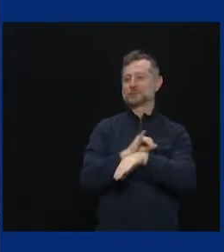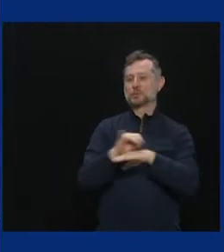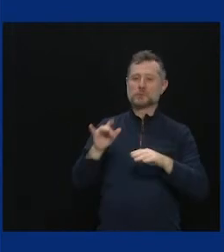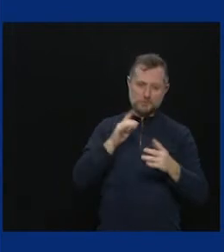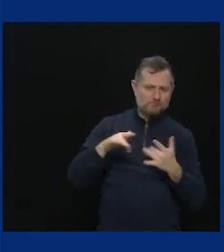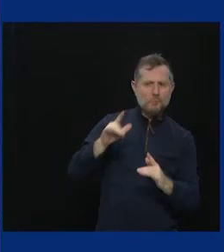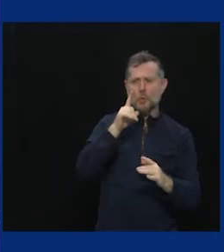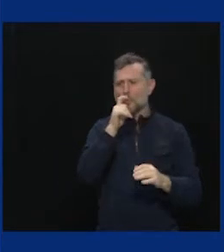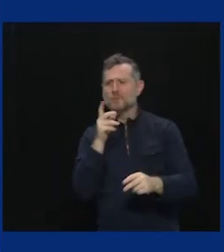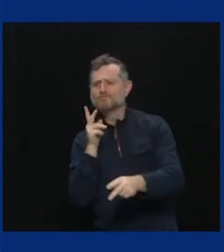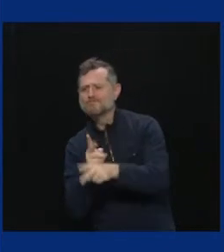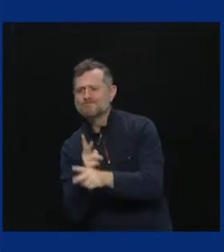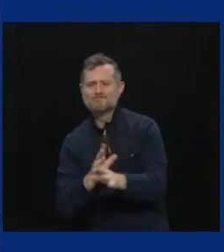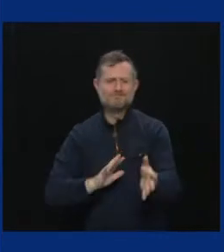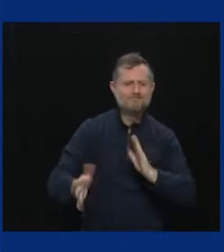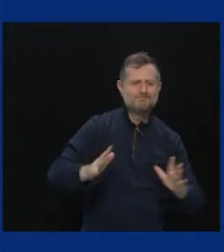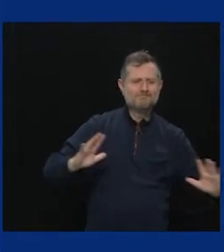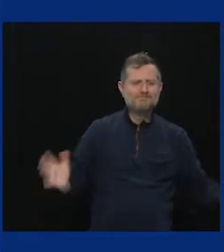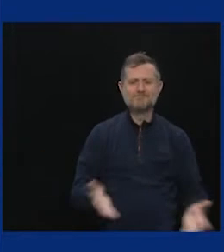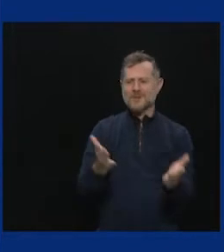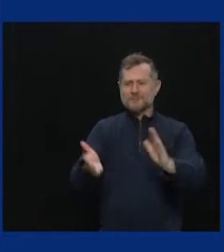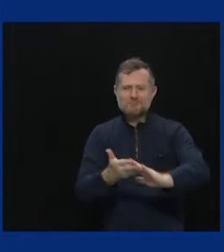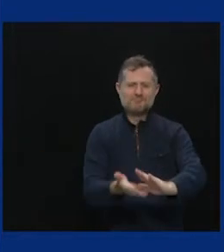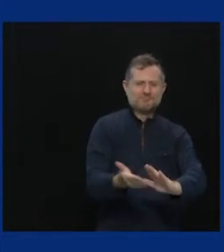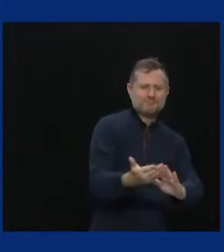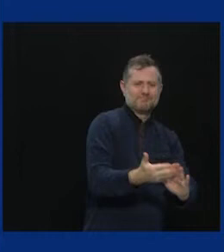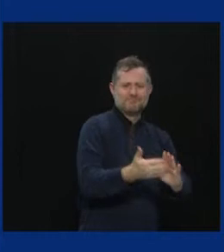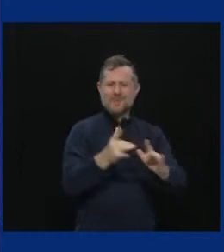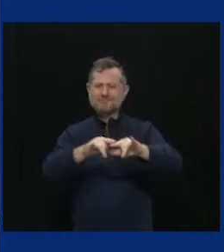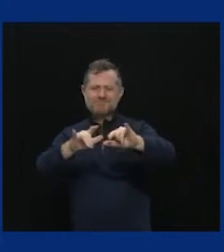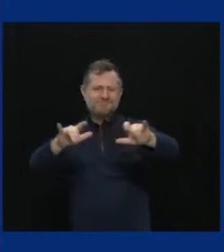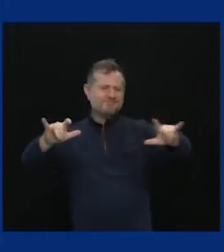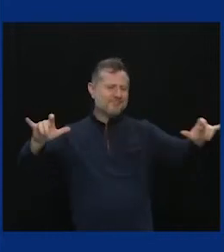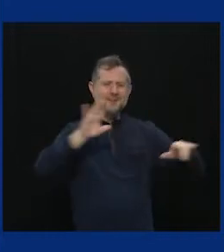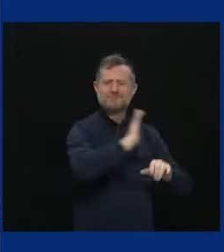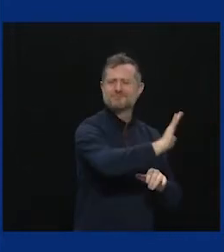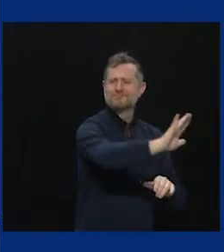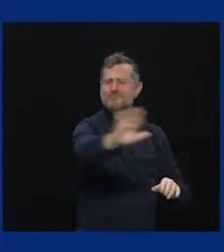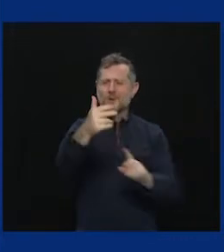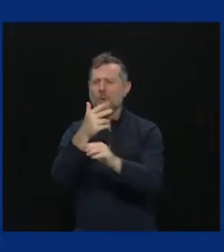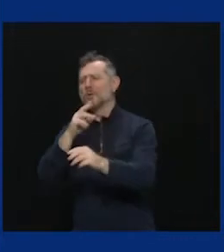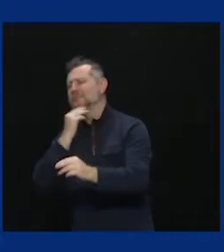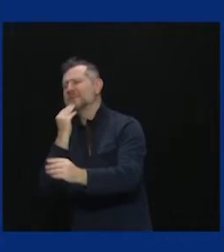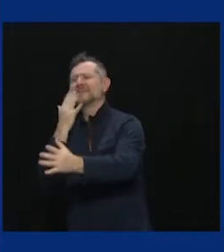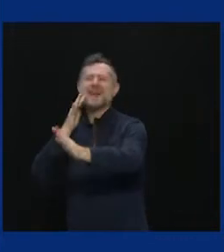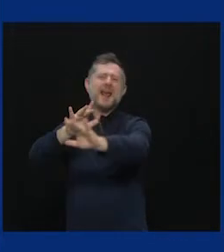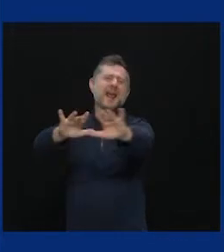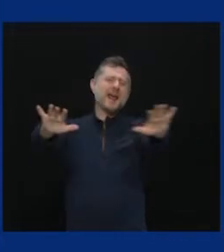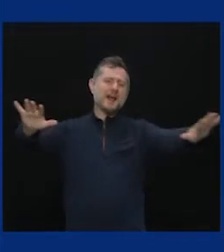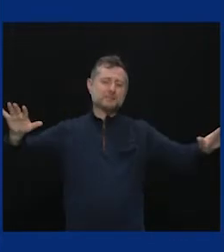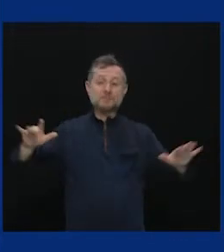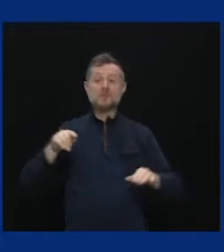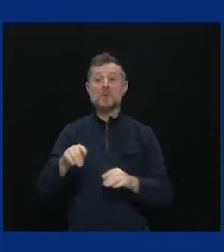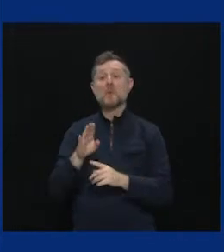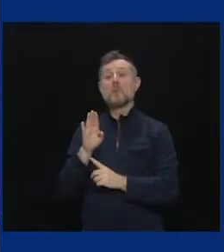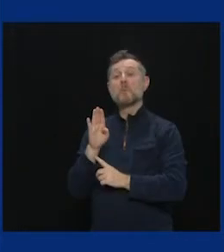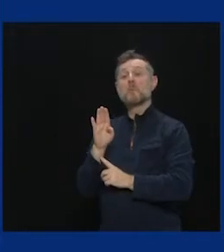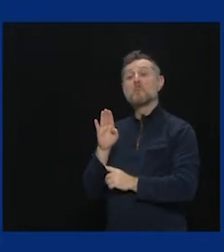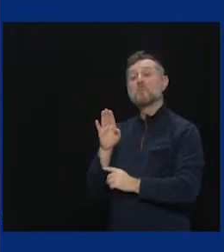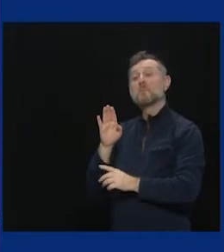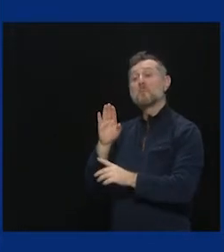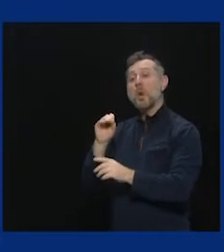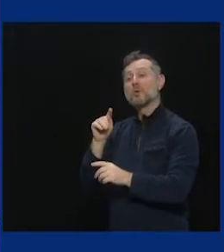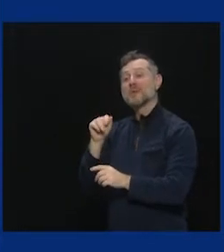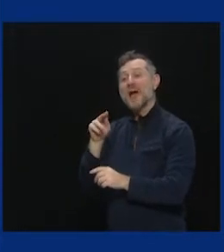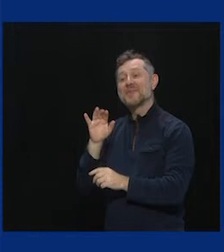and the caretakers of all the different institutions represented, and they are so diverse, from the botanical gardens and the zoos and the